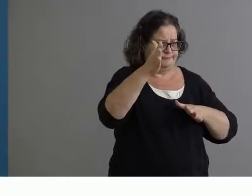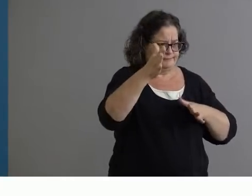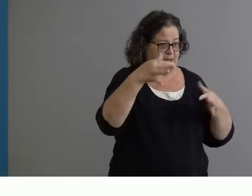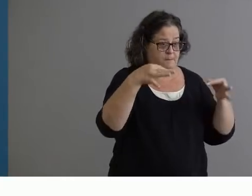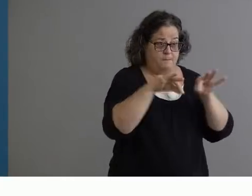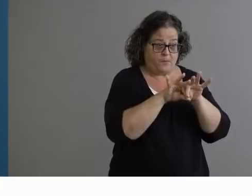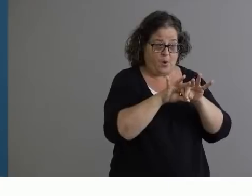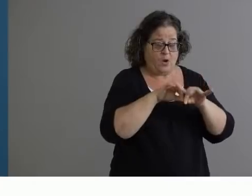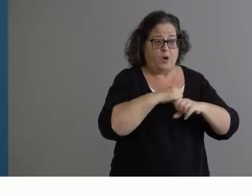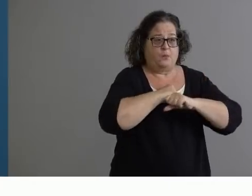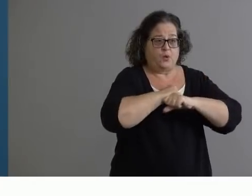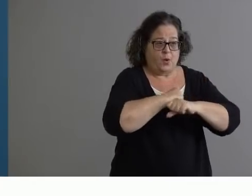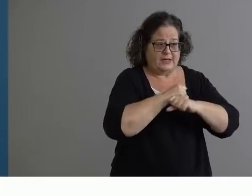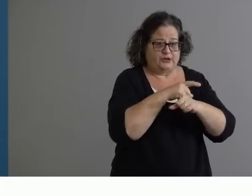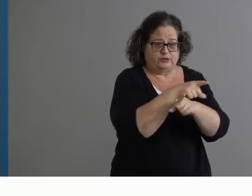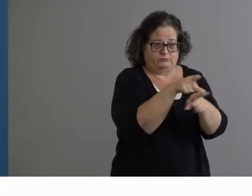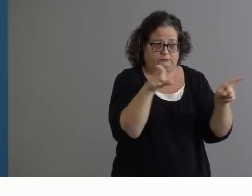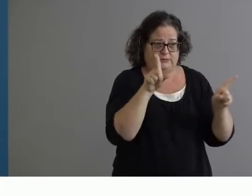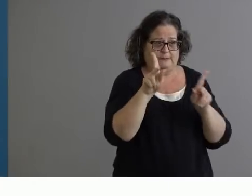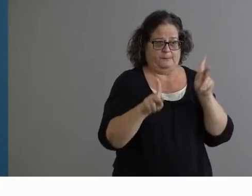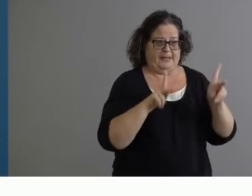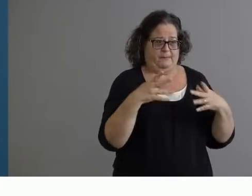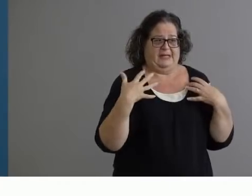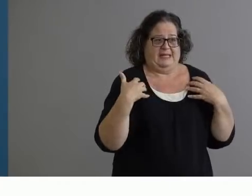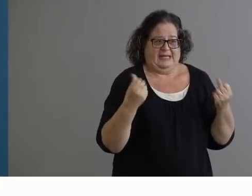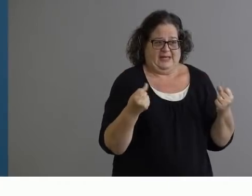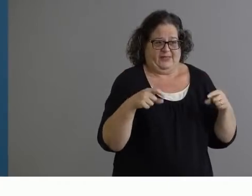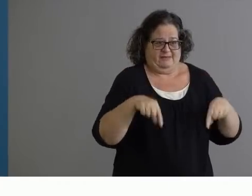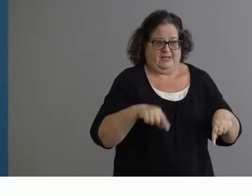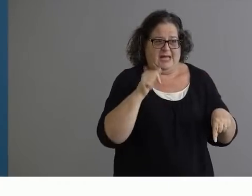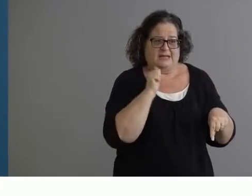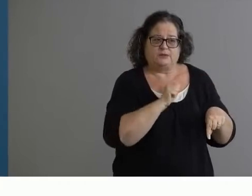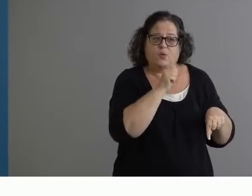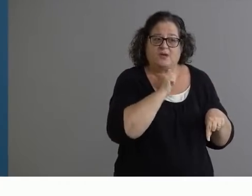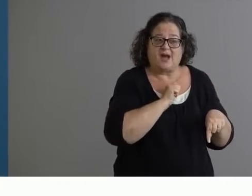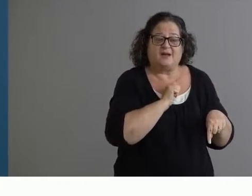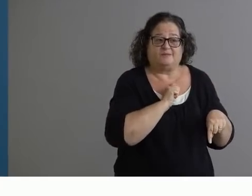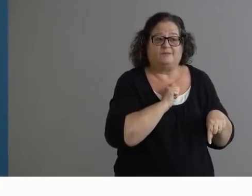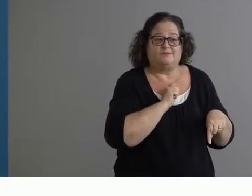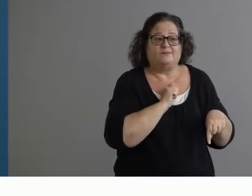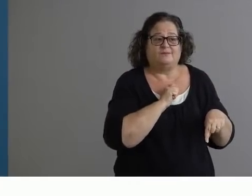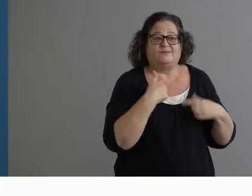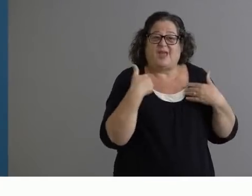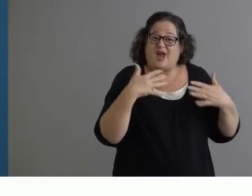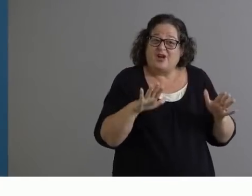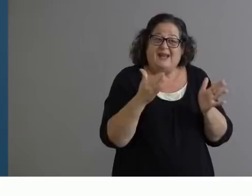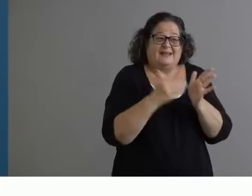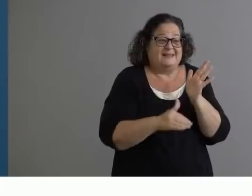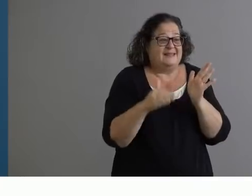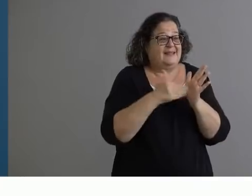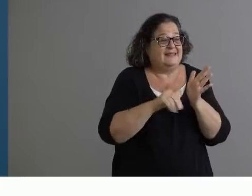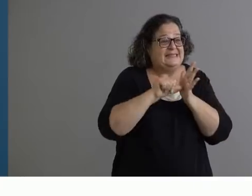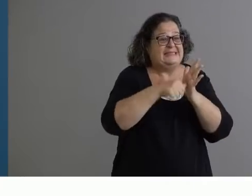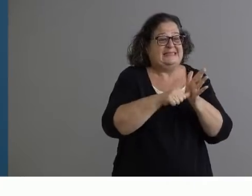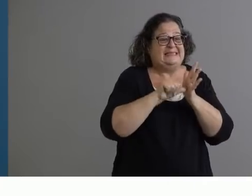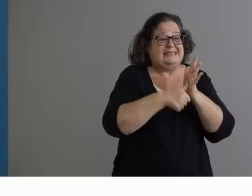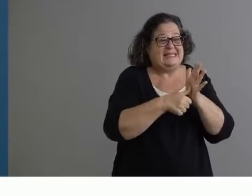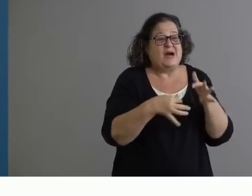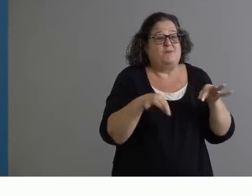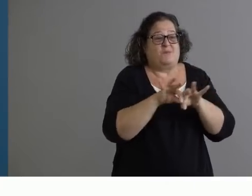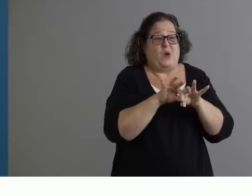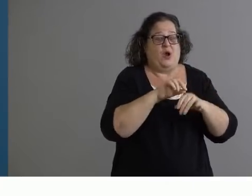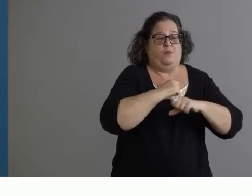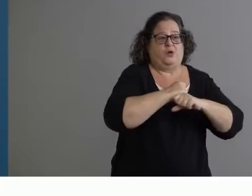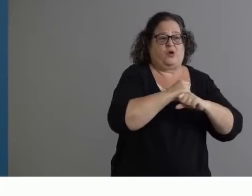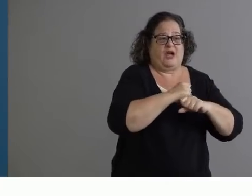in Arizona. I've talked about protecting lives and protecting livelihoods. And